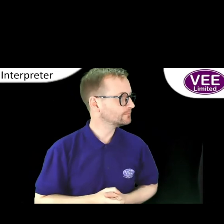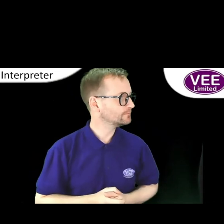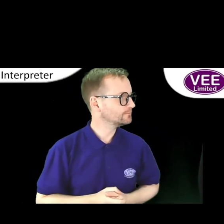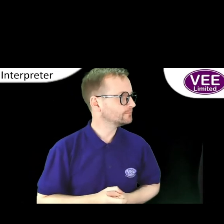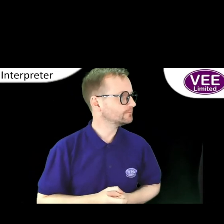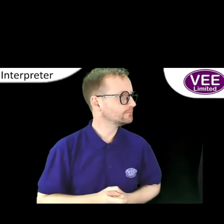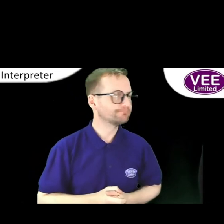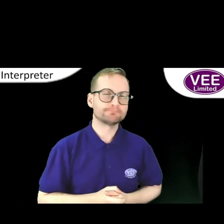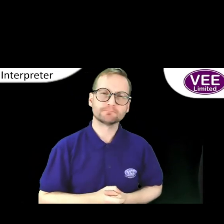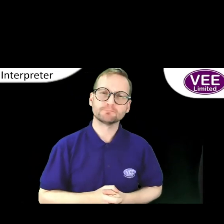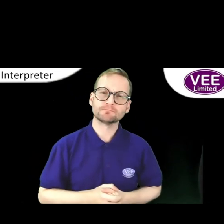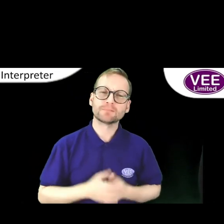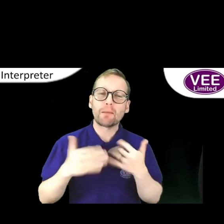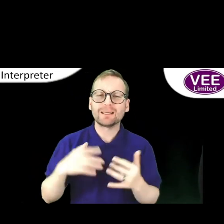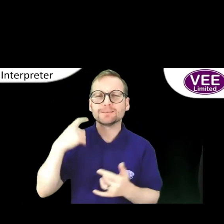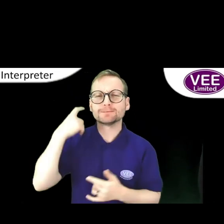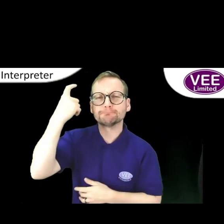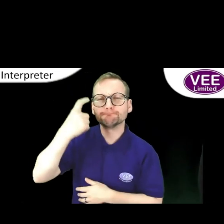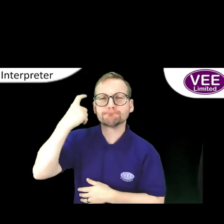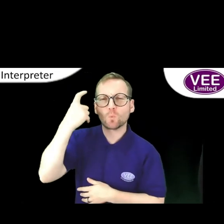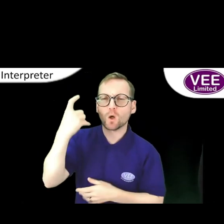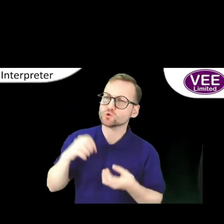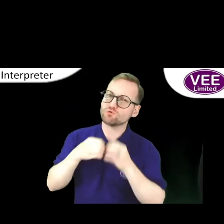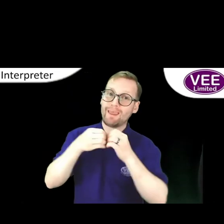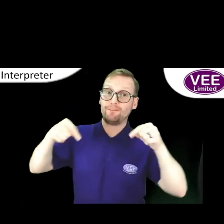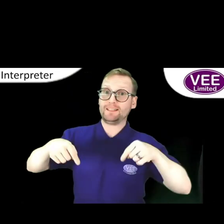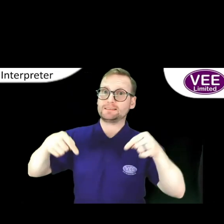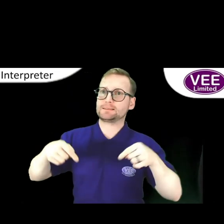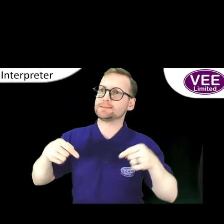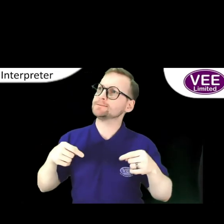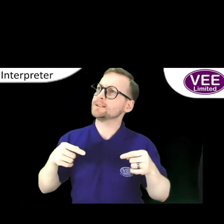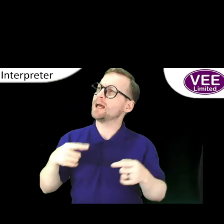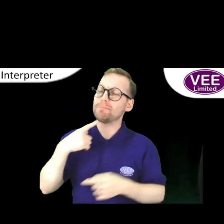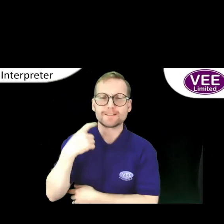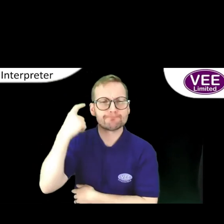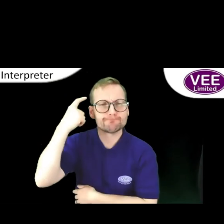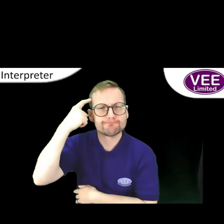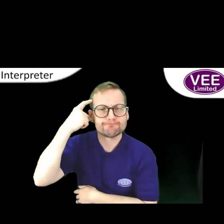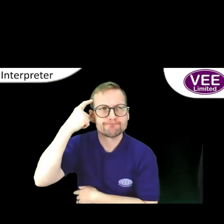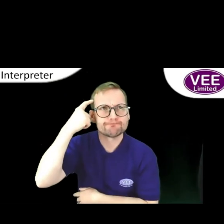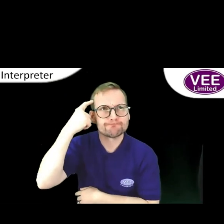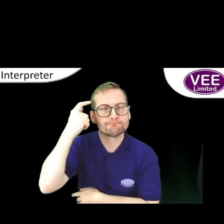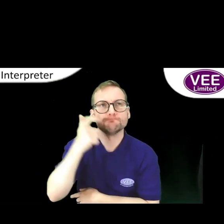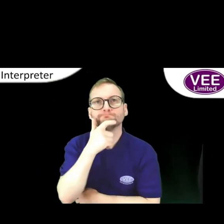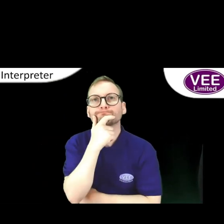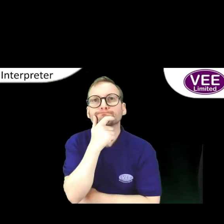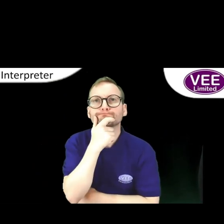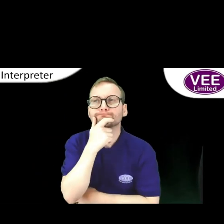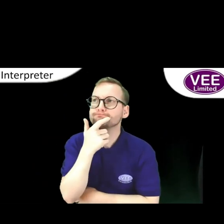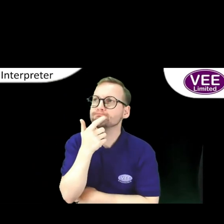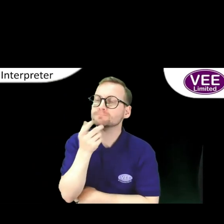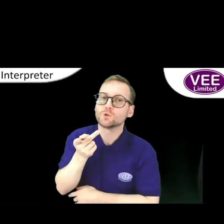In kind of thinking through what I wanted to play for this show, I've been racking my brains to think about